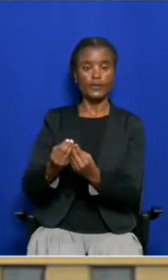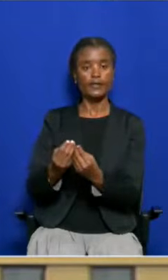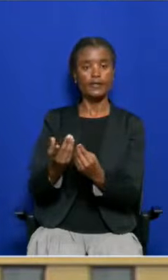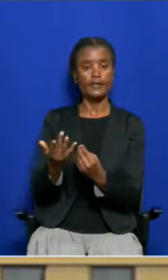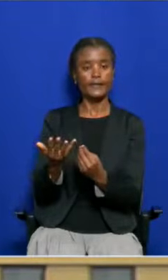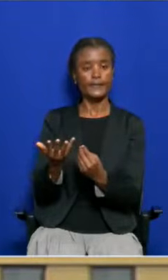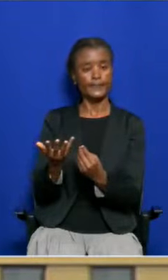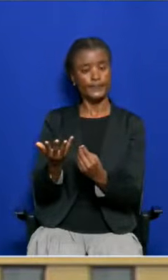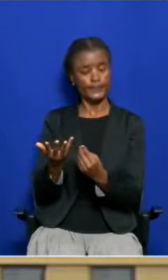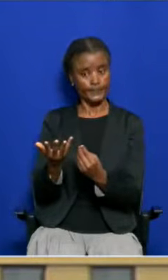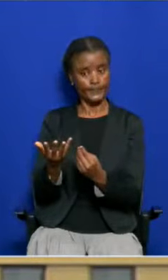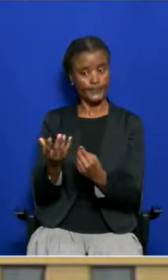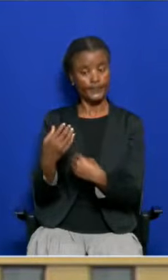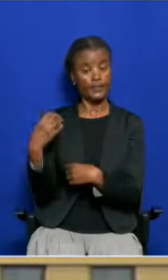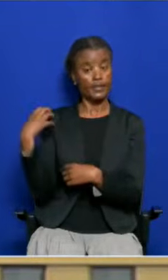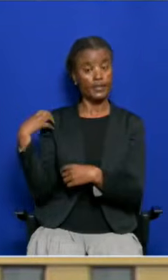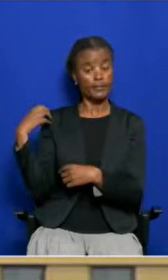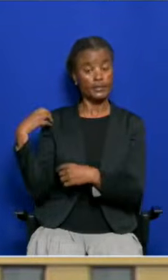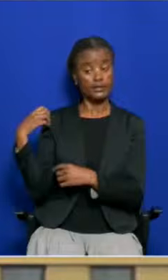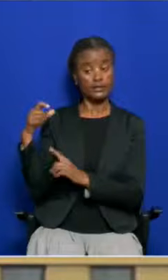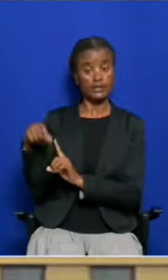Minister of Police.